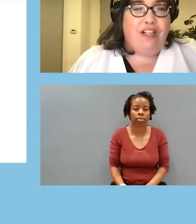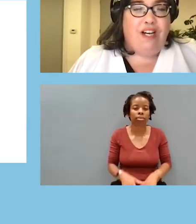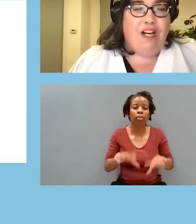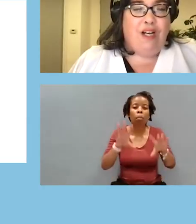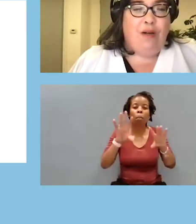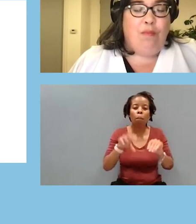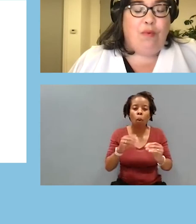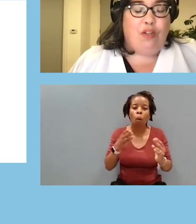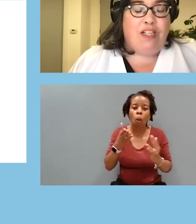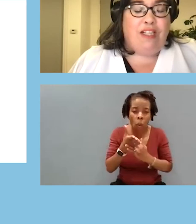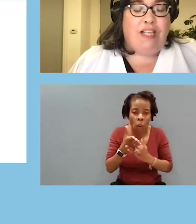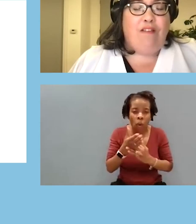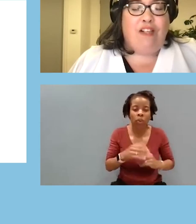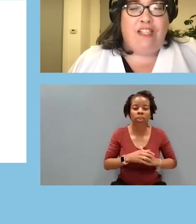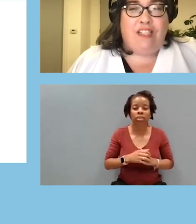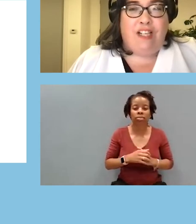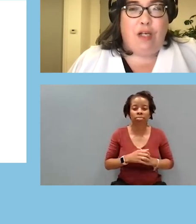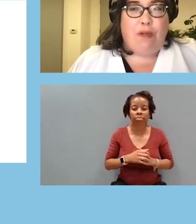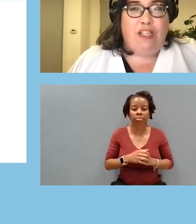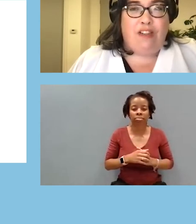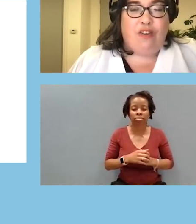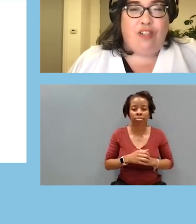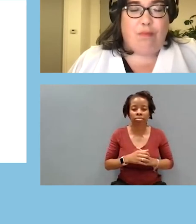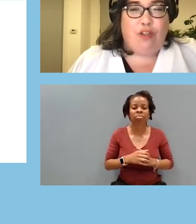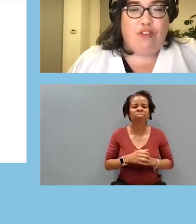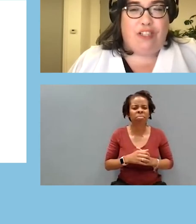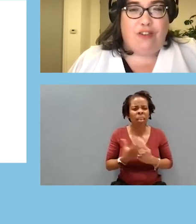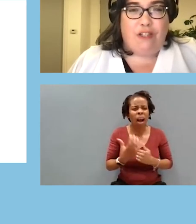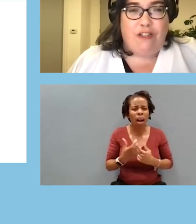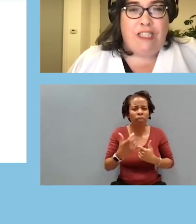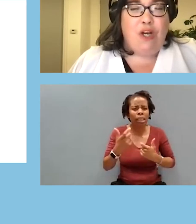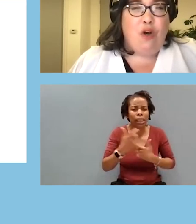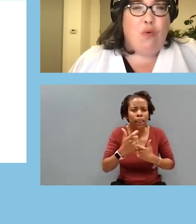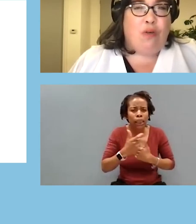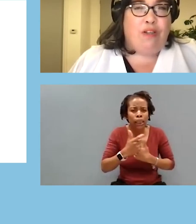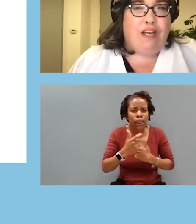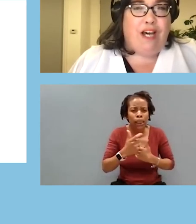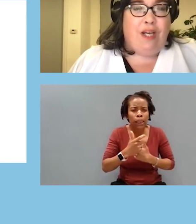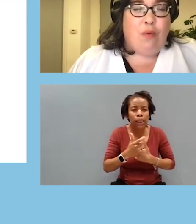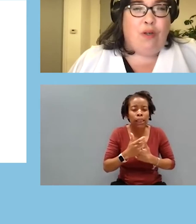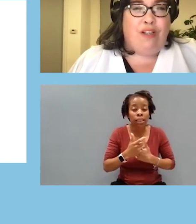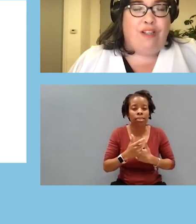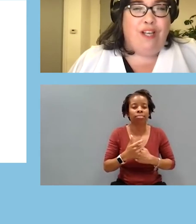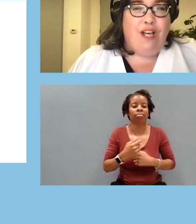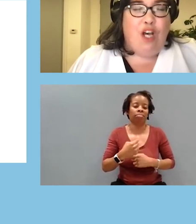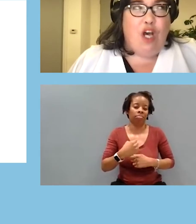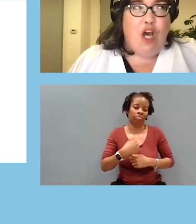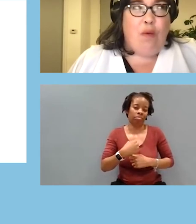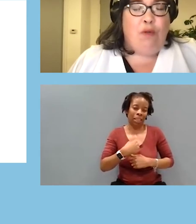Pause. The laughing that appeared on the previous screen was I